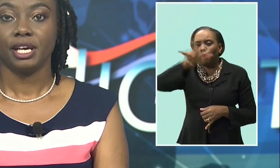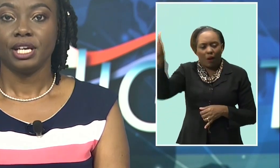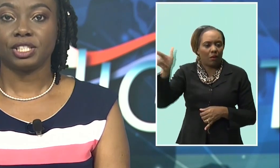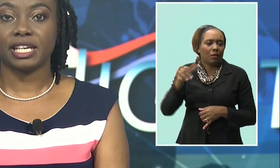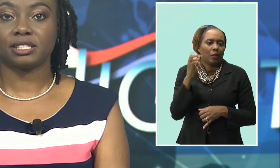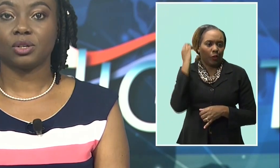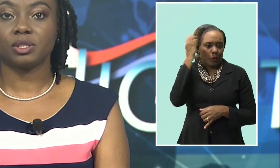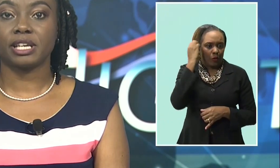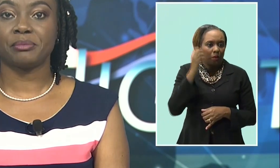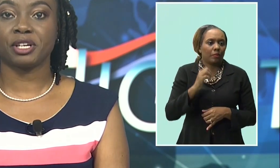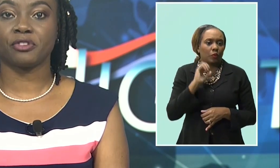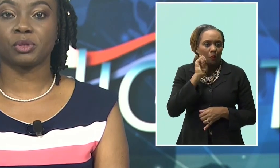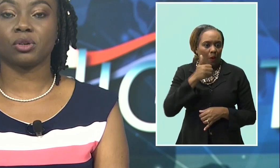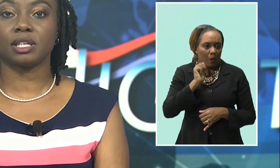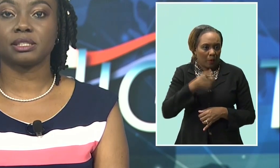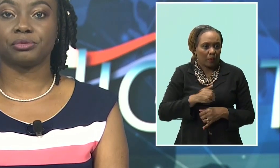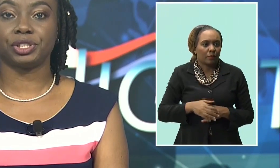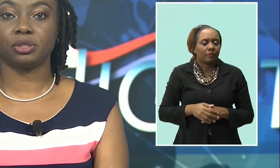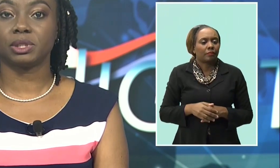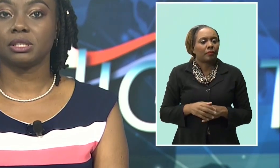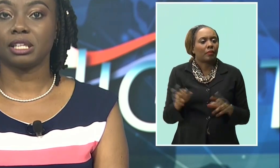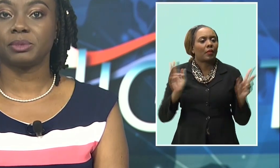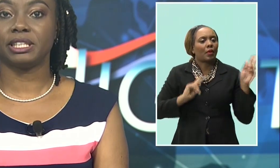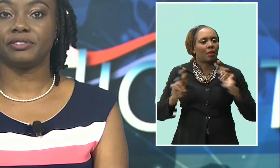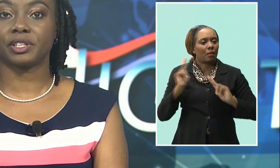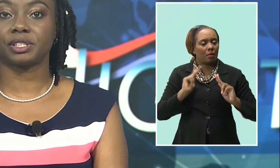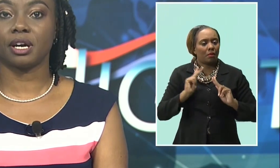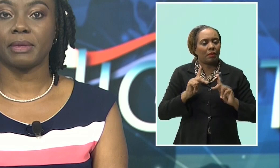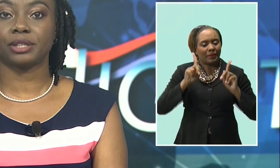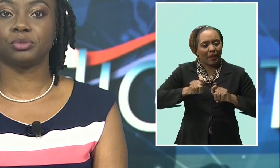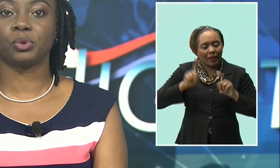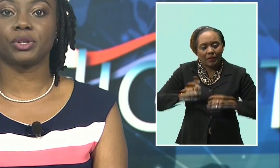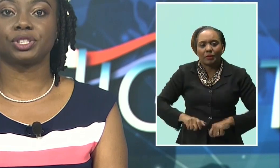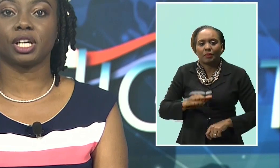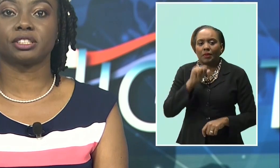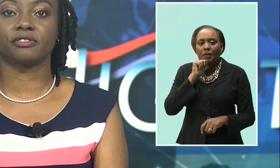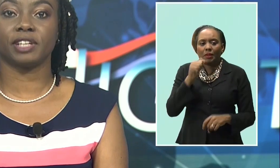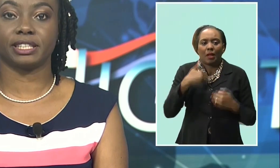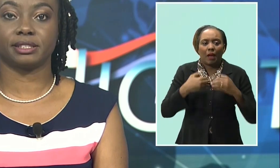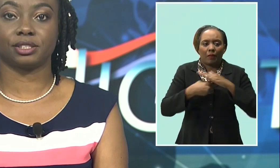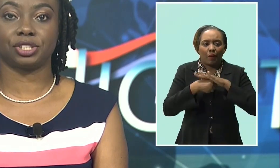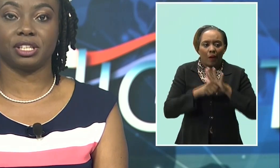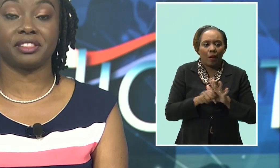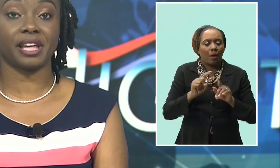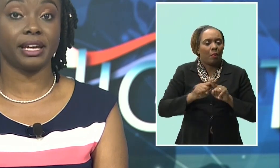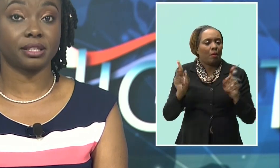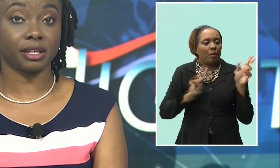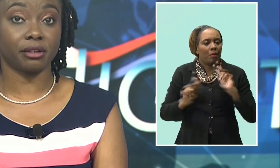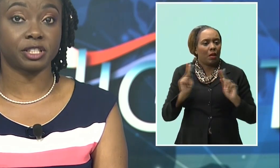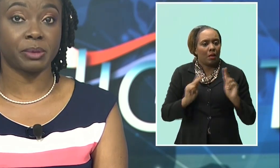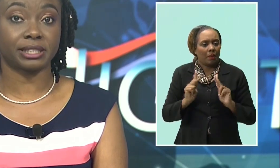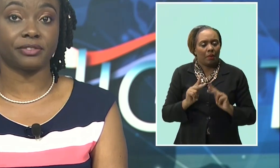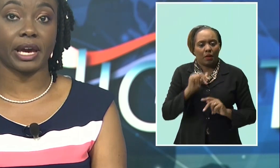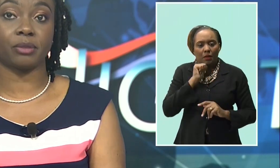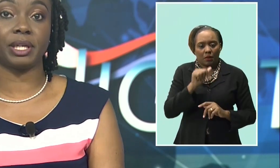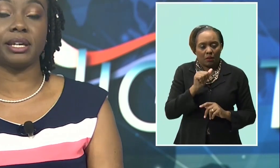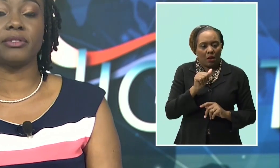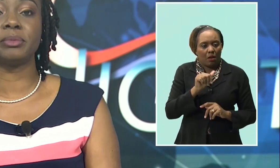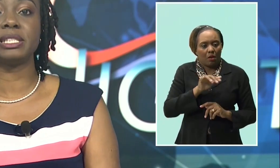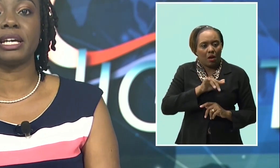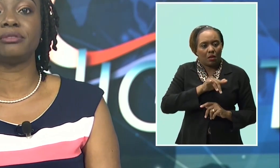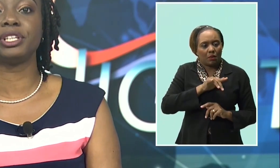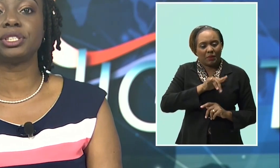coronavirus. She says those coming from across the region will not be leaving the tarmac to board the chartered flights. She thanked the respective